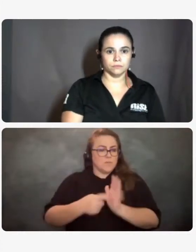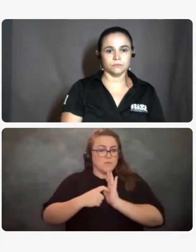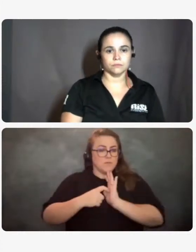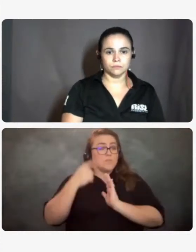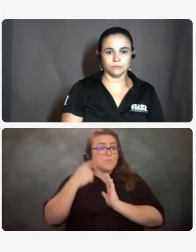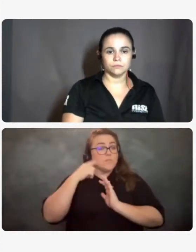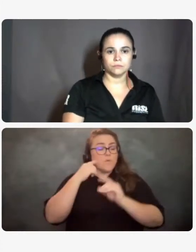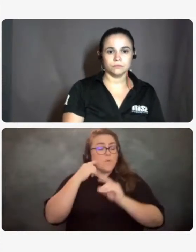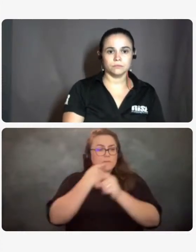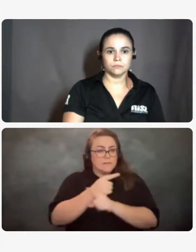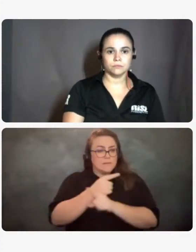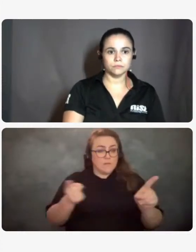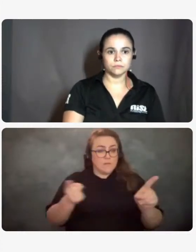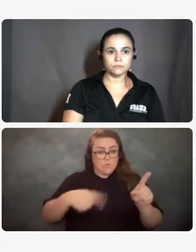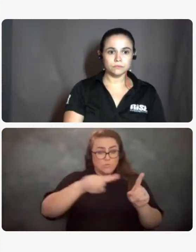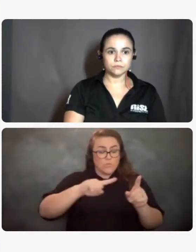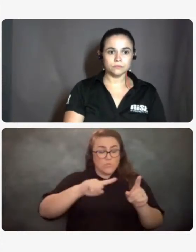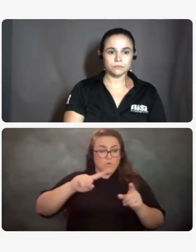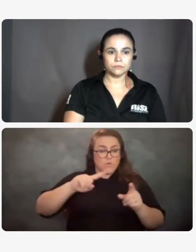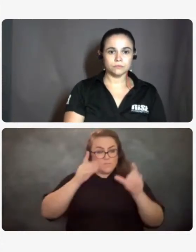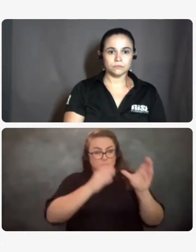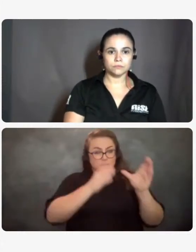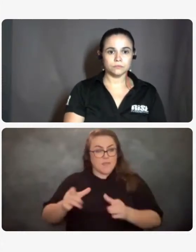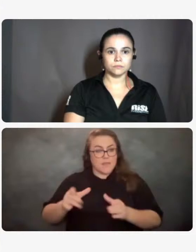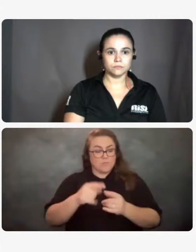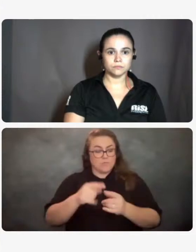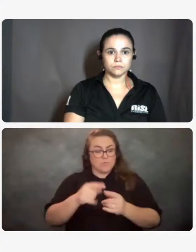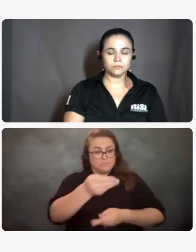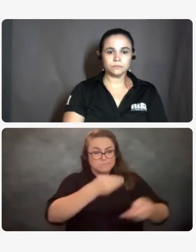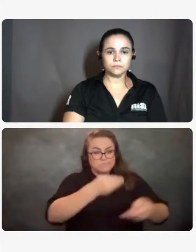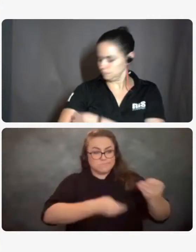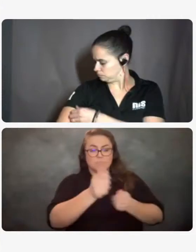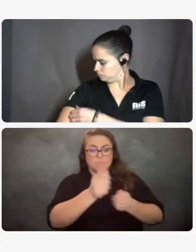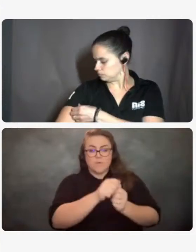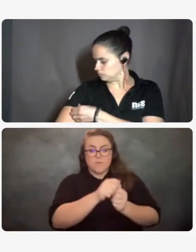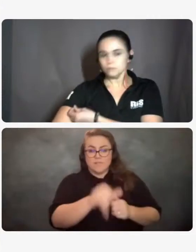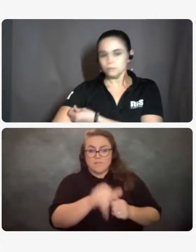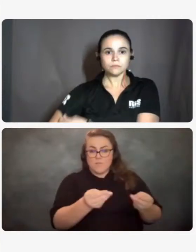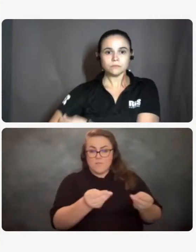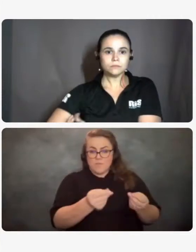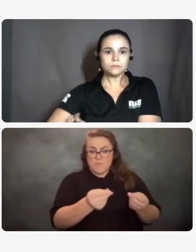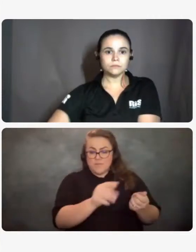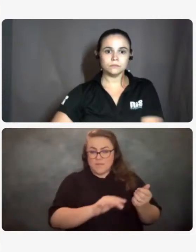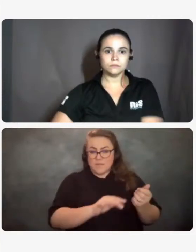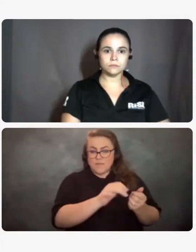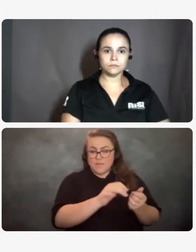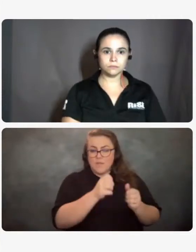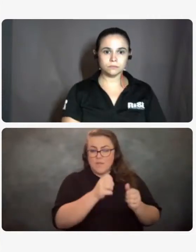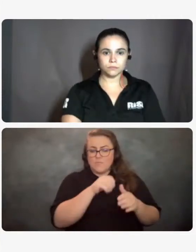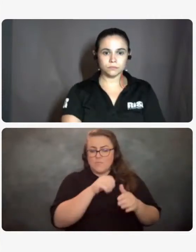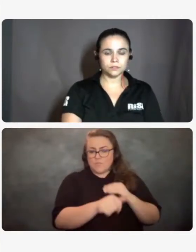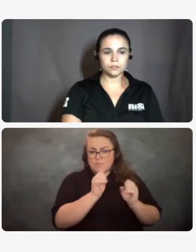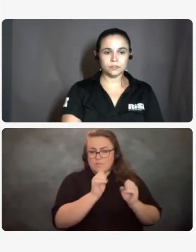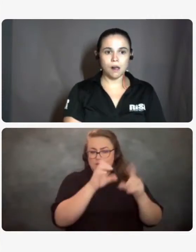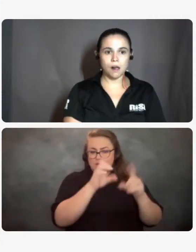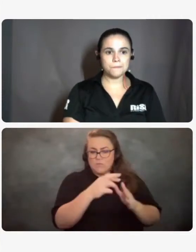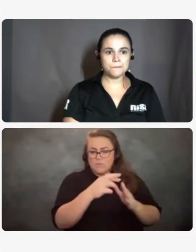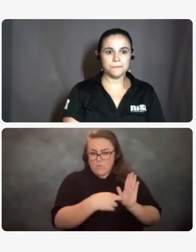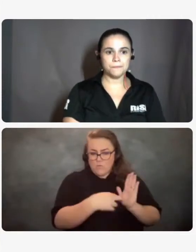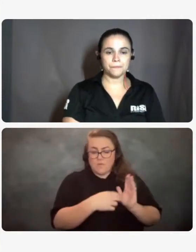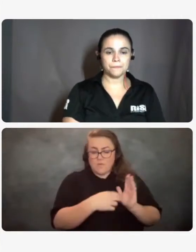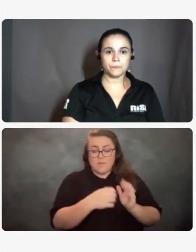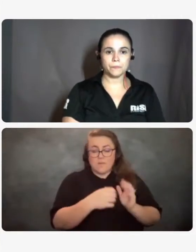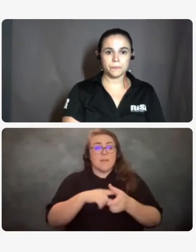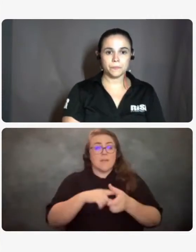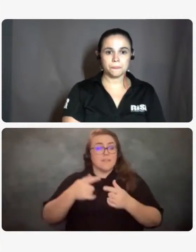exchange the property under the Education Code, make findings regarding the California Surplus Land Act,